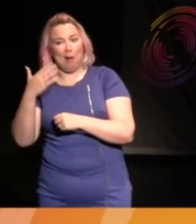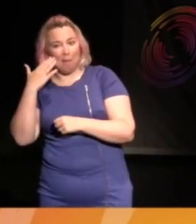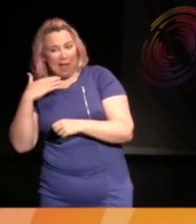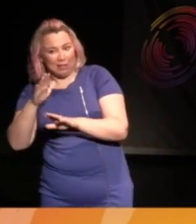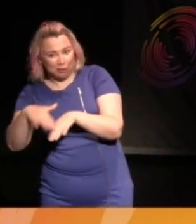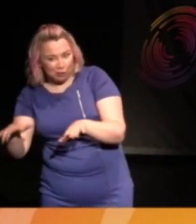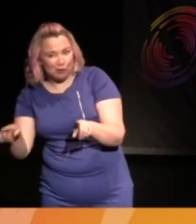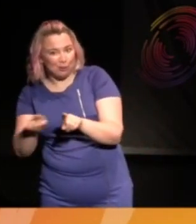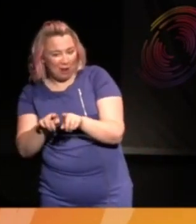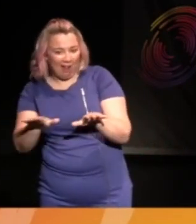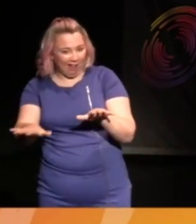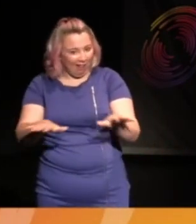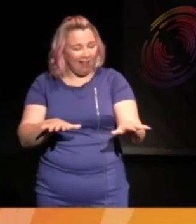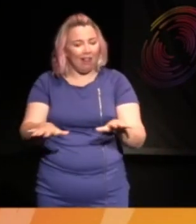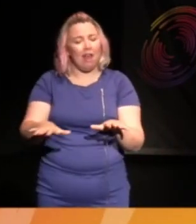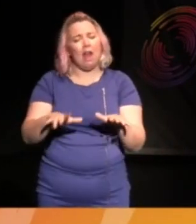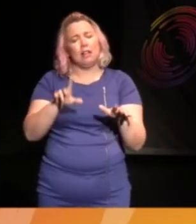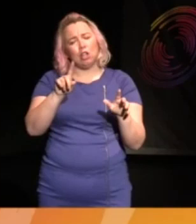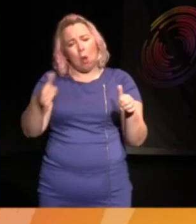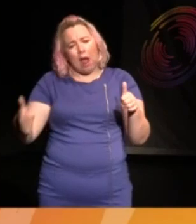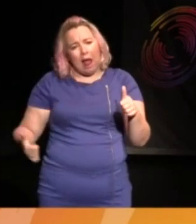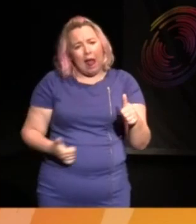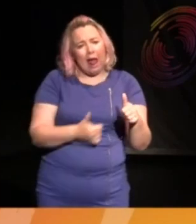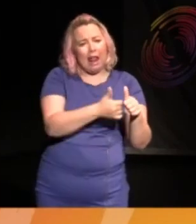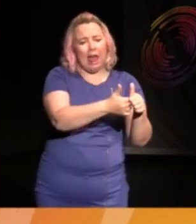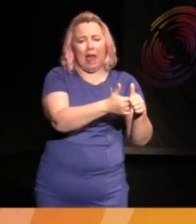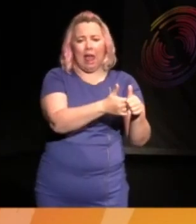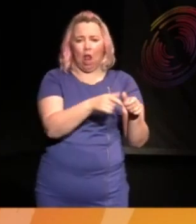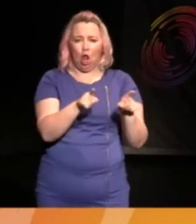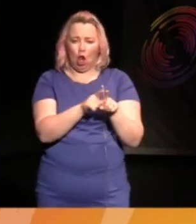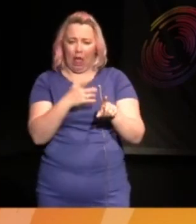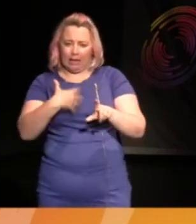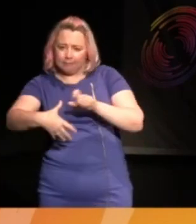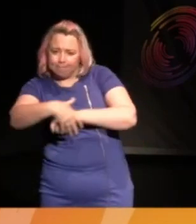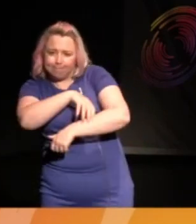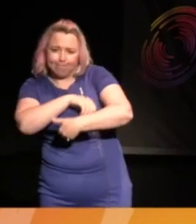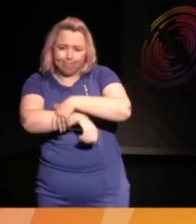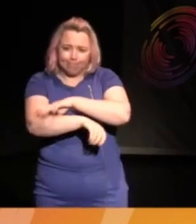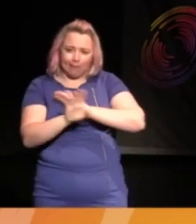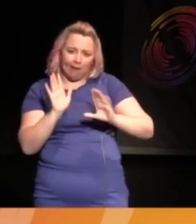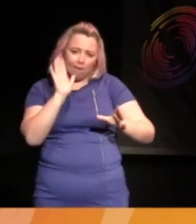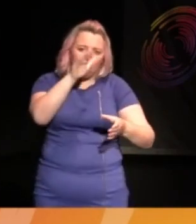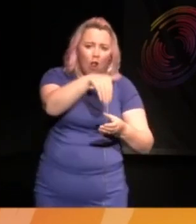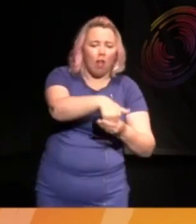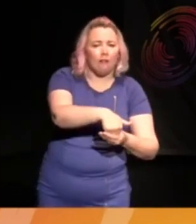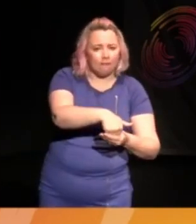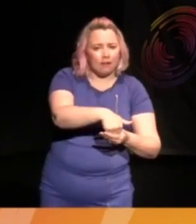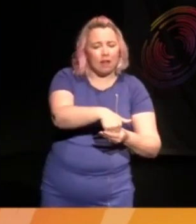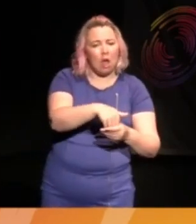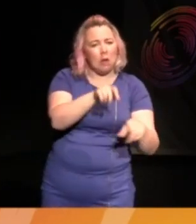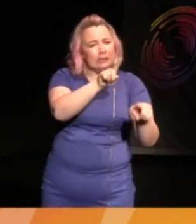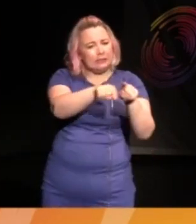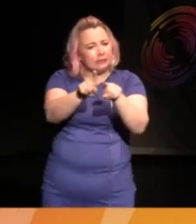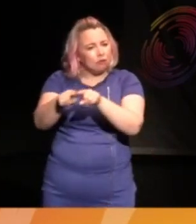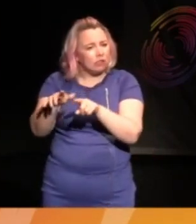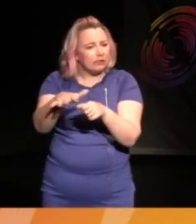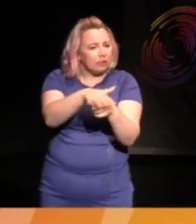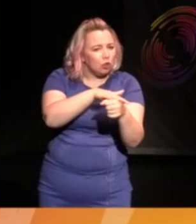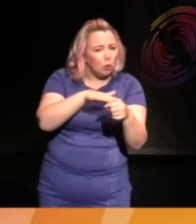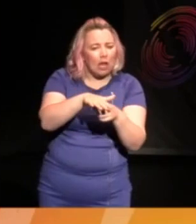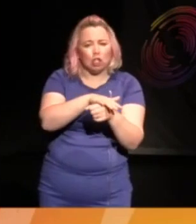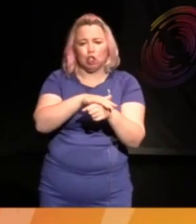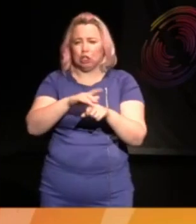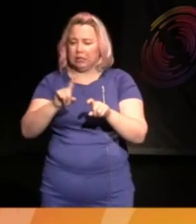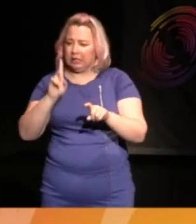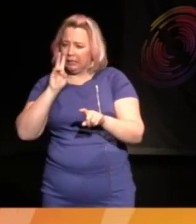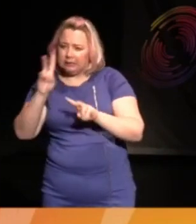And for me, allyship looks like getting your skin in the game. So for those in different situations and in different places and